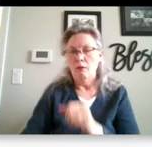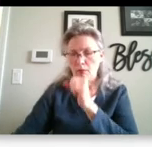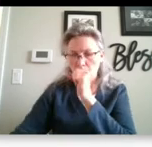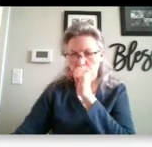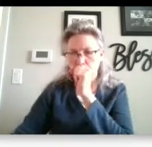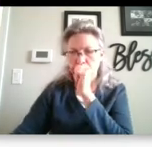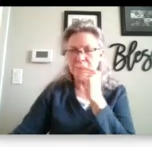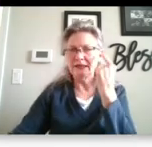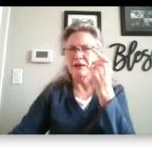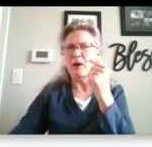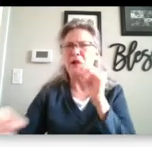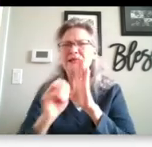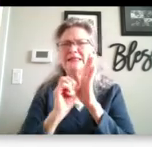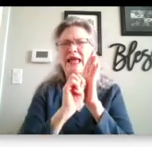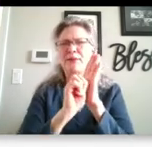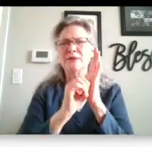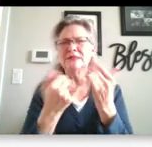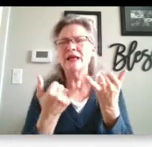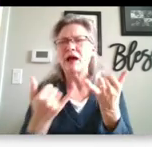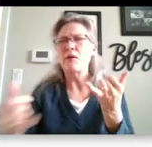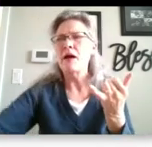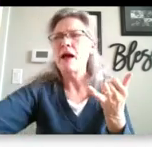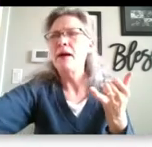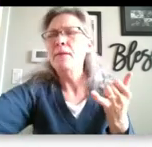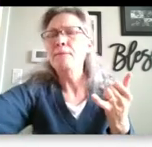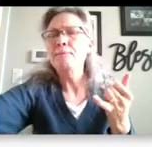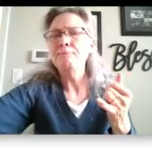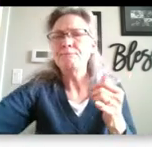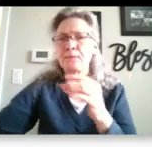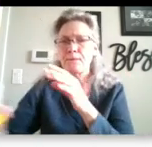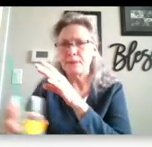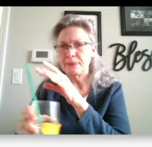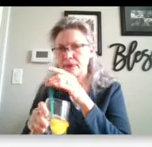now. So let's say I'm thinking about 1 meter,